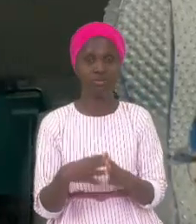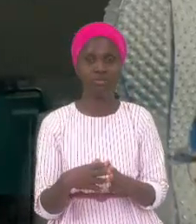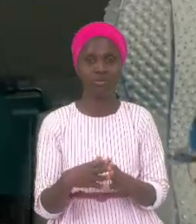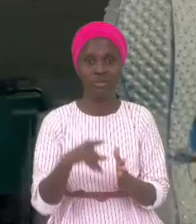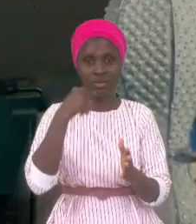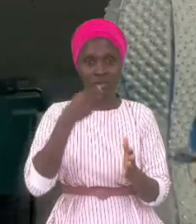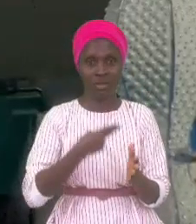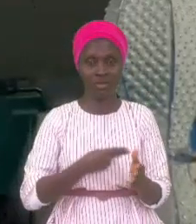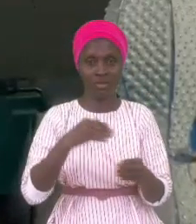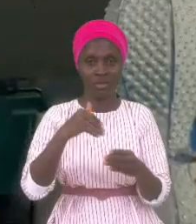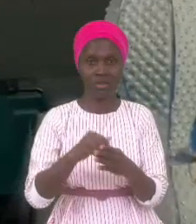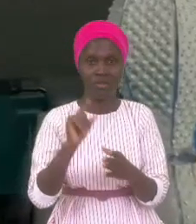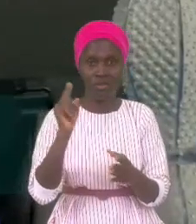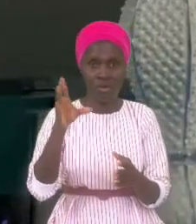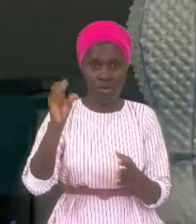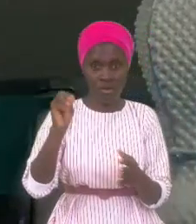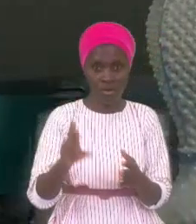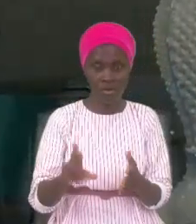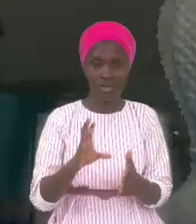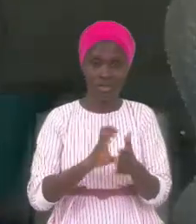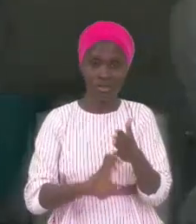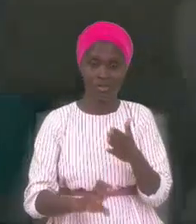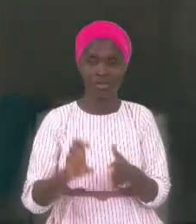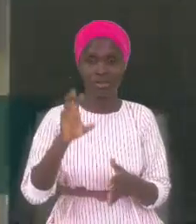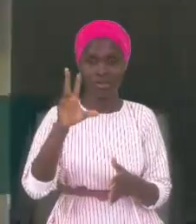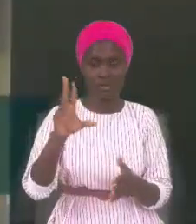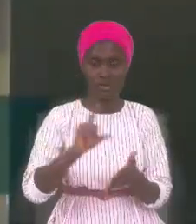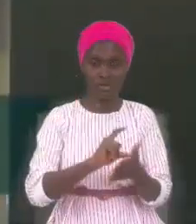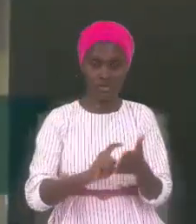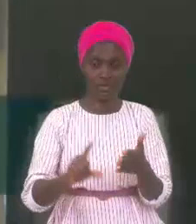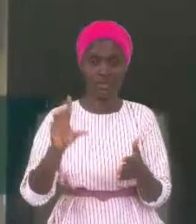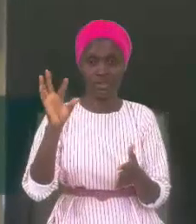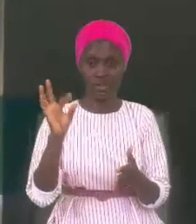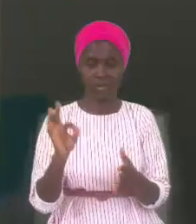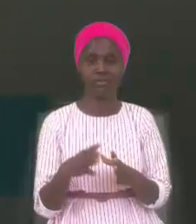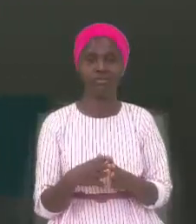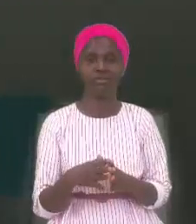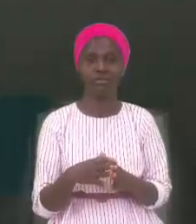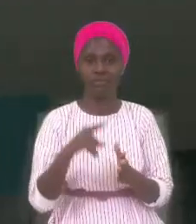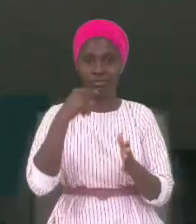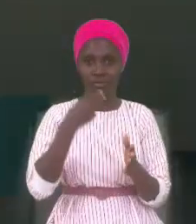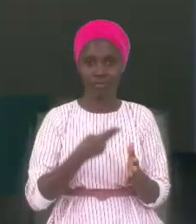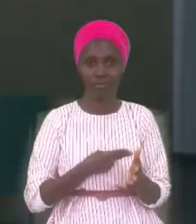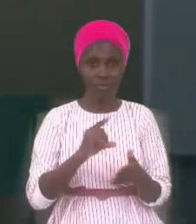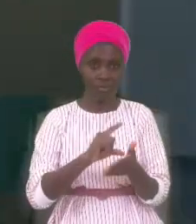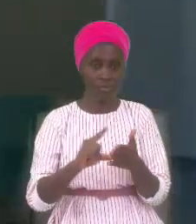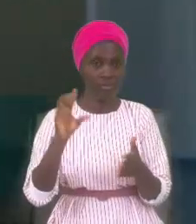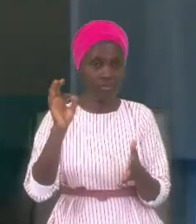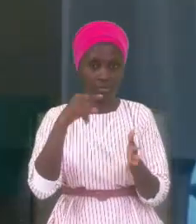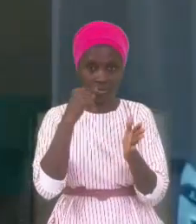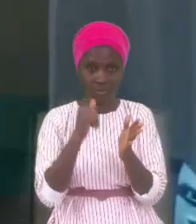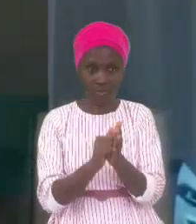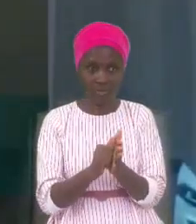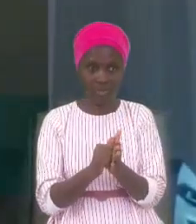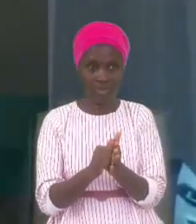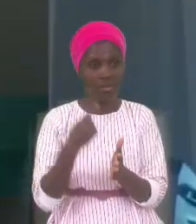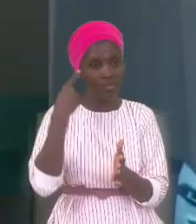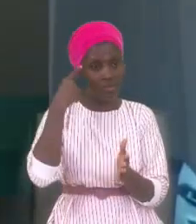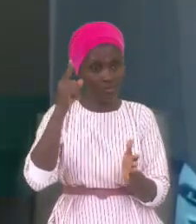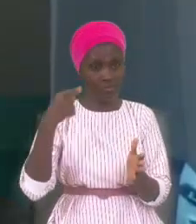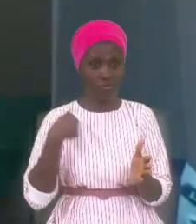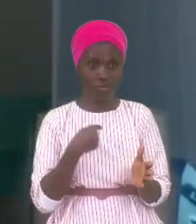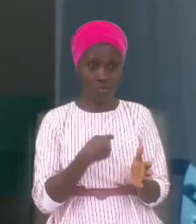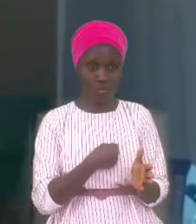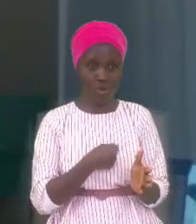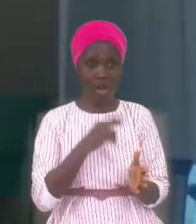1 Corinthians chapter 3 and in verse 9. It tells us in verse 9, it says, for we are